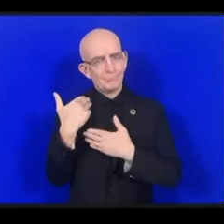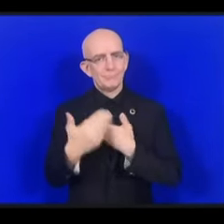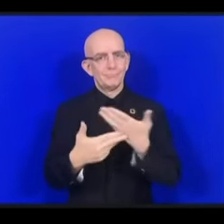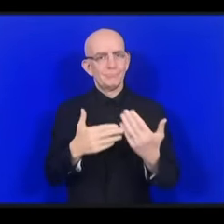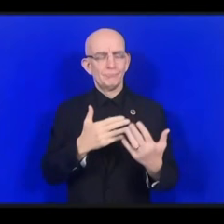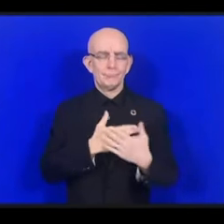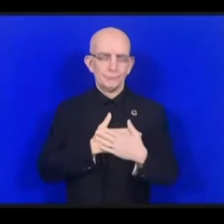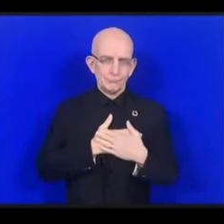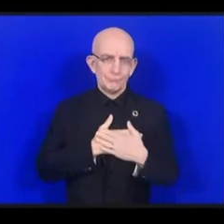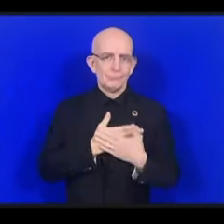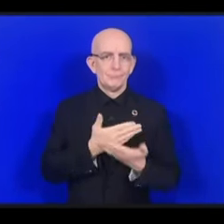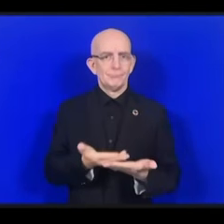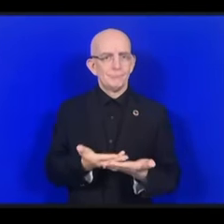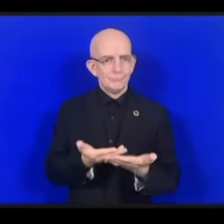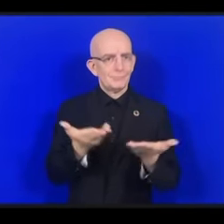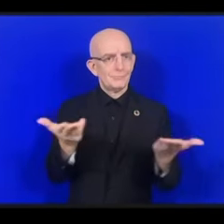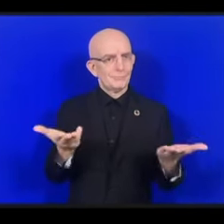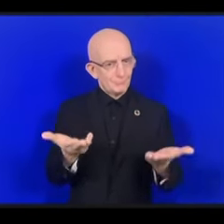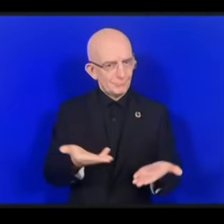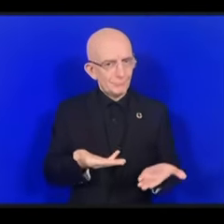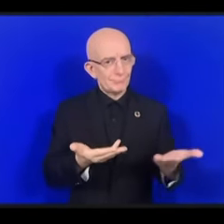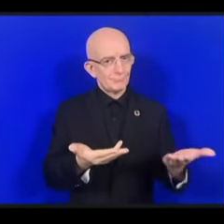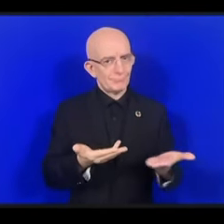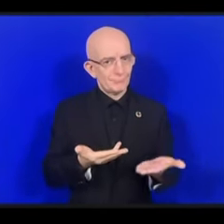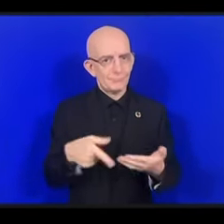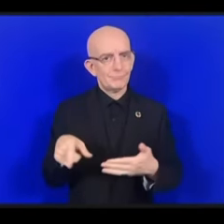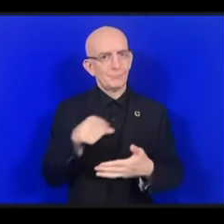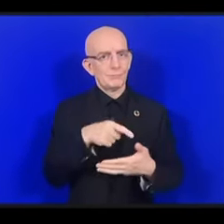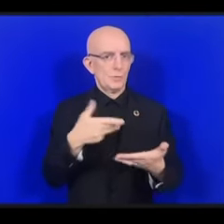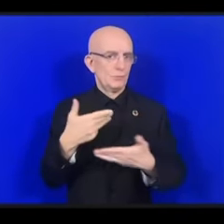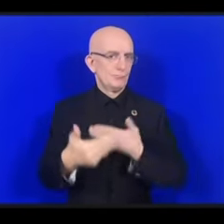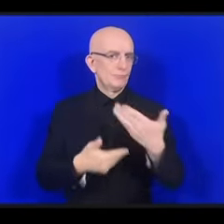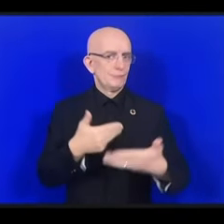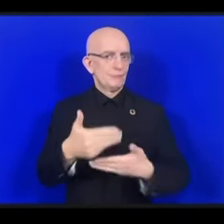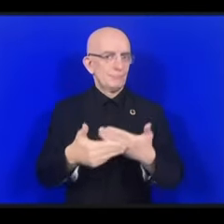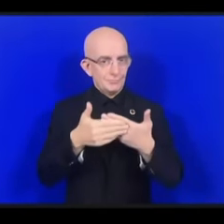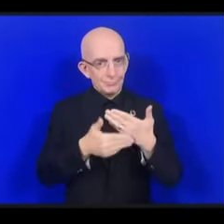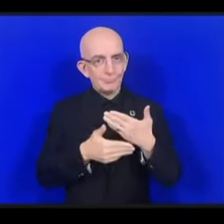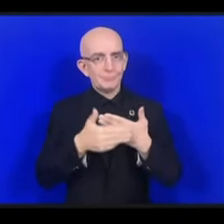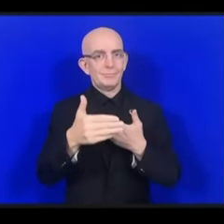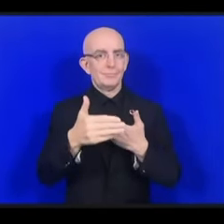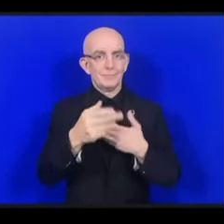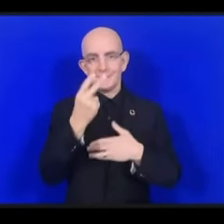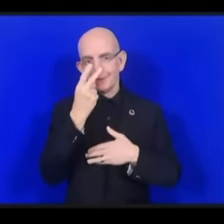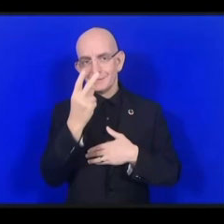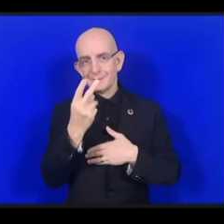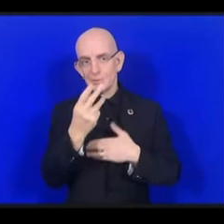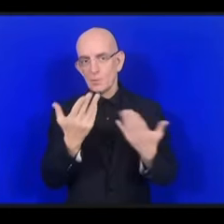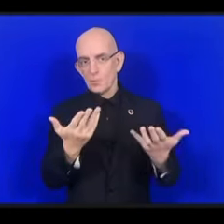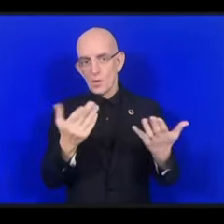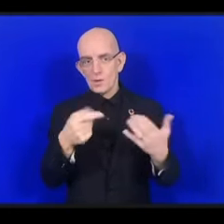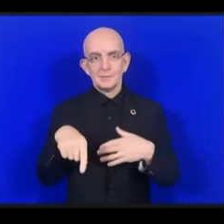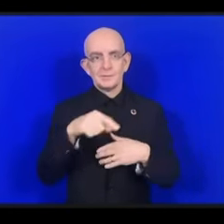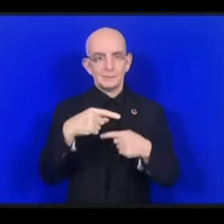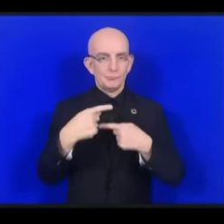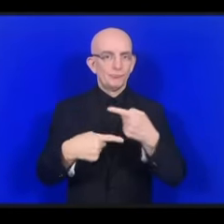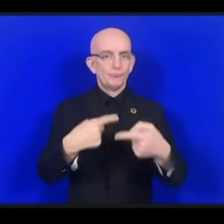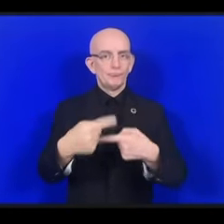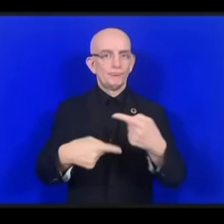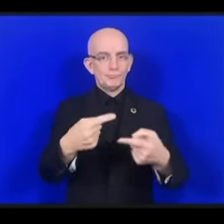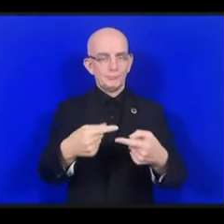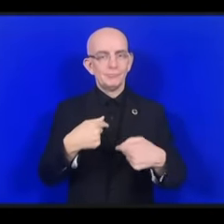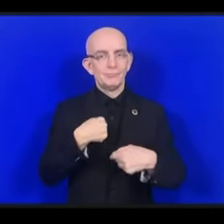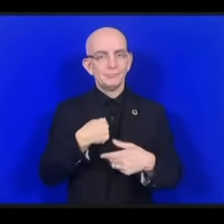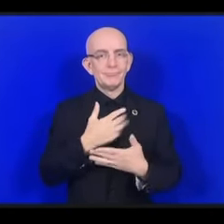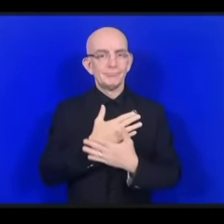Looking ahead, from Kyoto to Riyadh, I extended our support to our next host, the Kingdom of